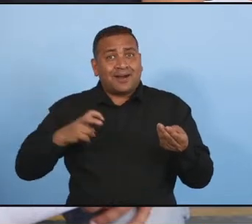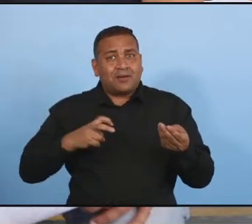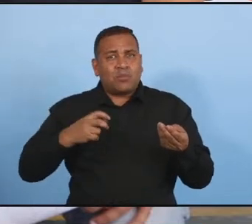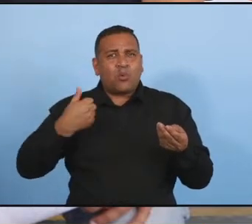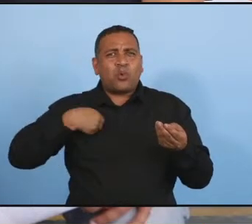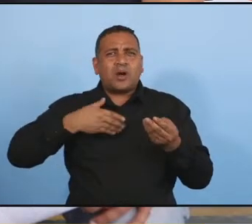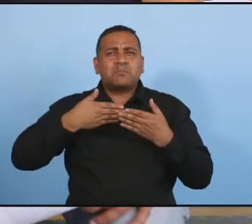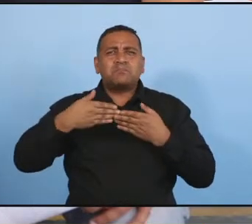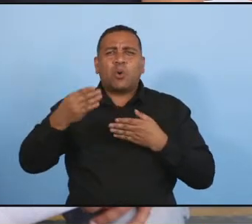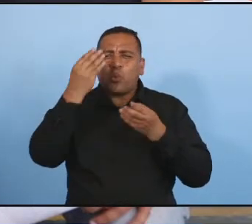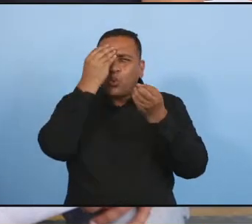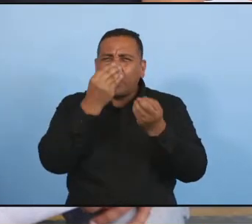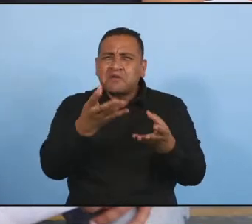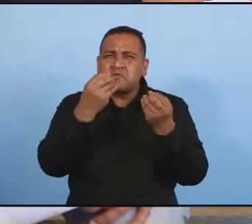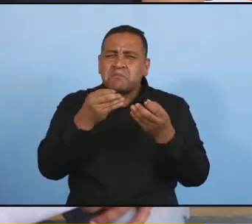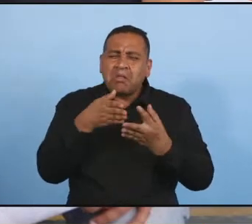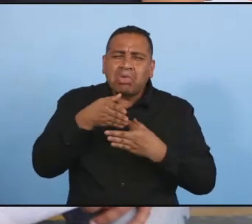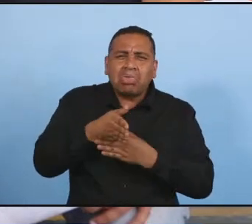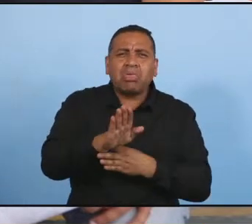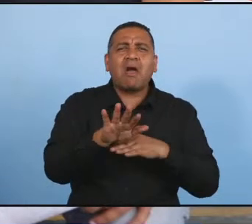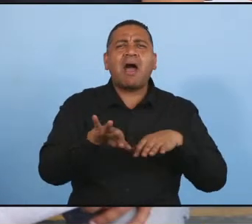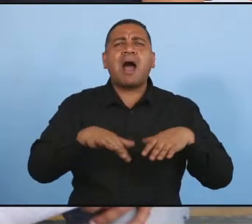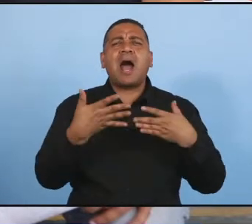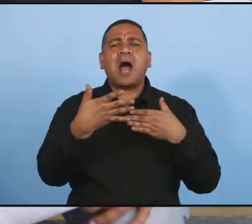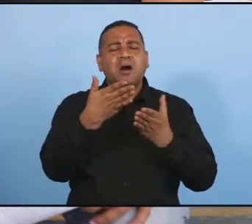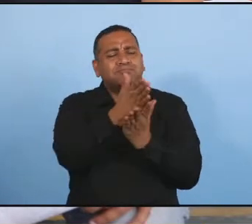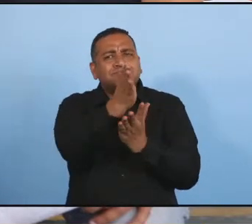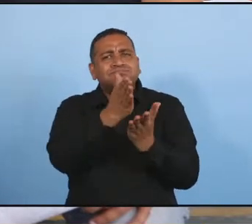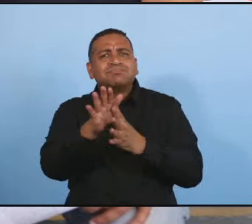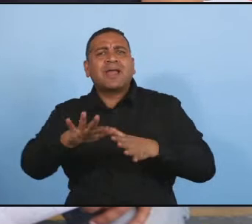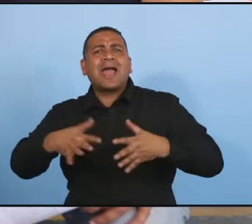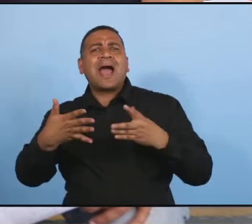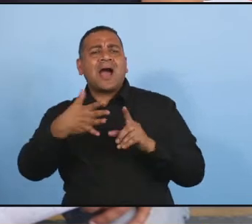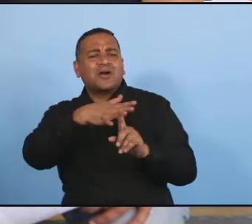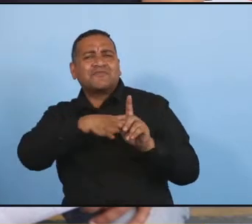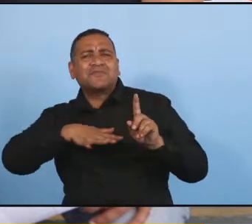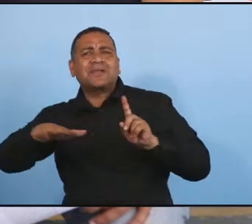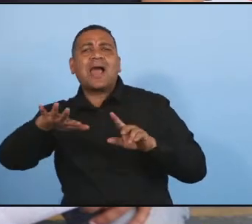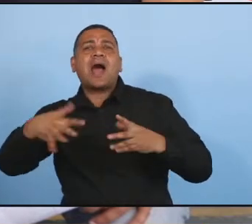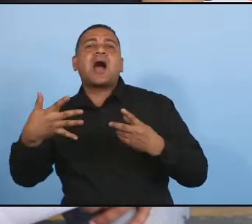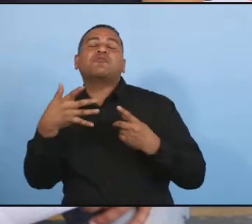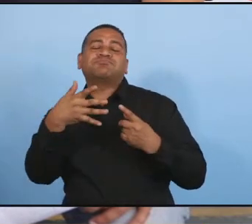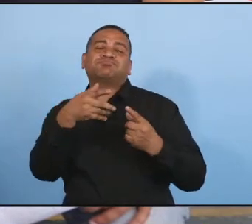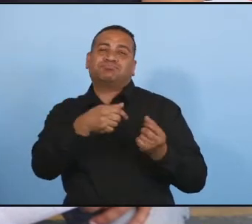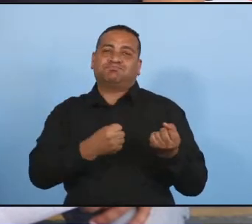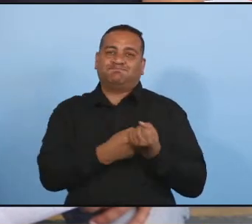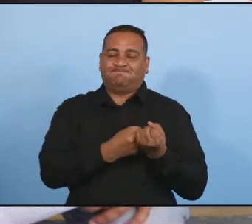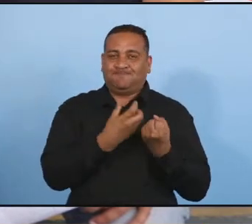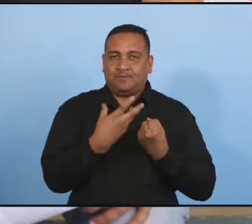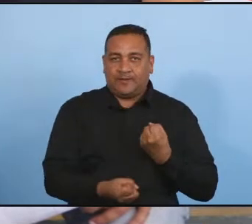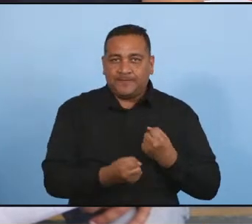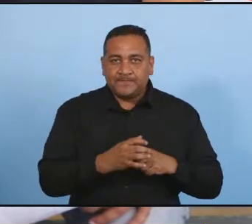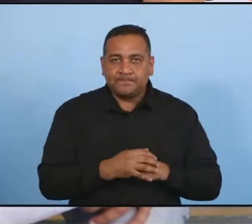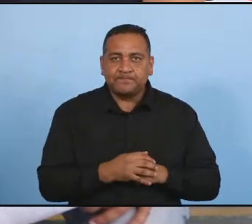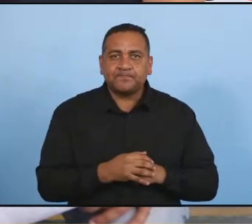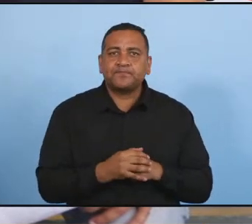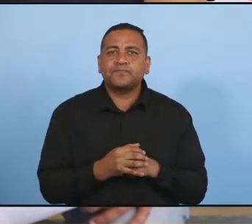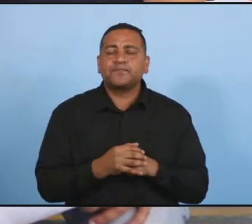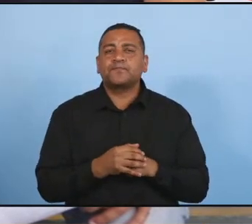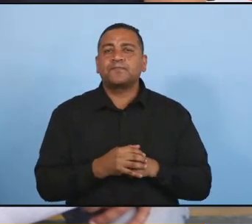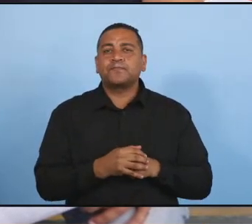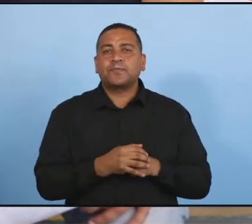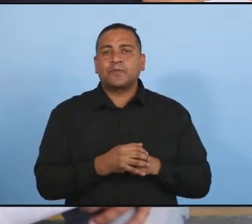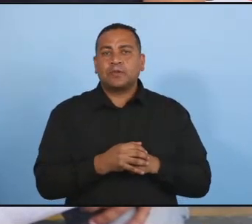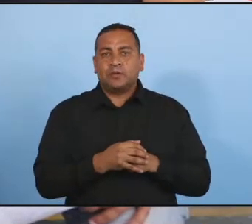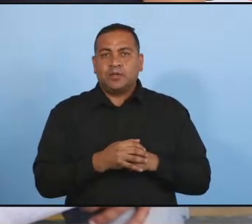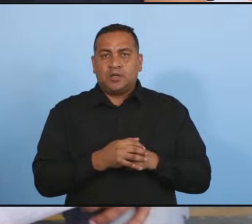assessment to determine what specific area of an occupation they may be best suited